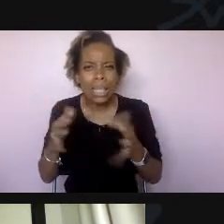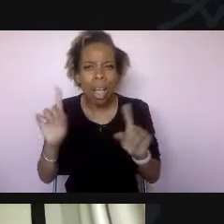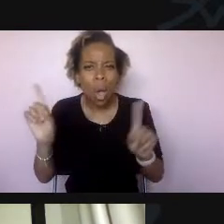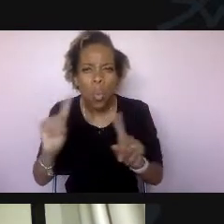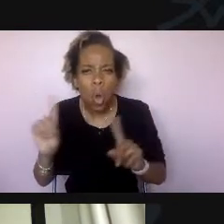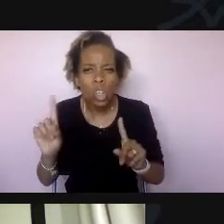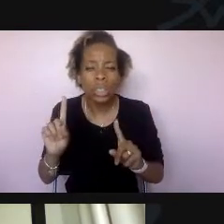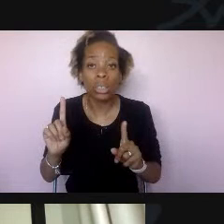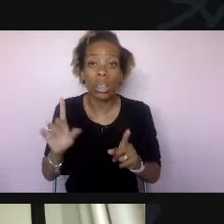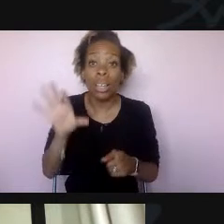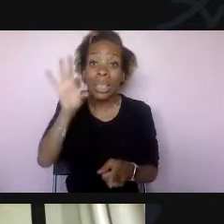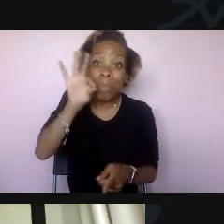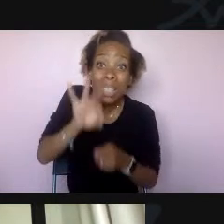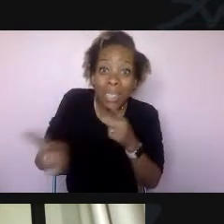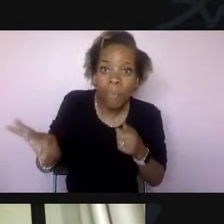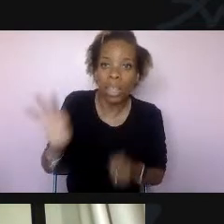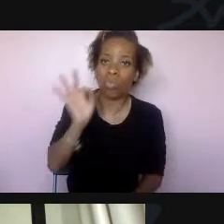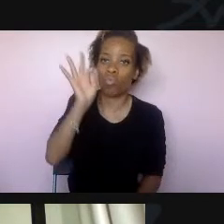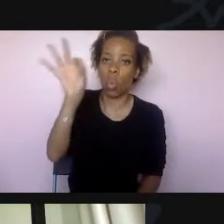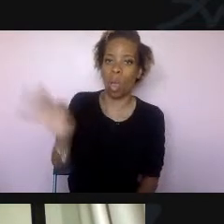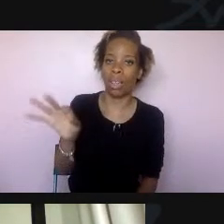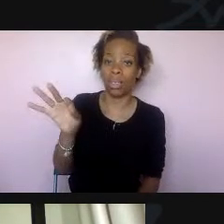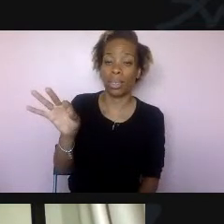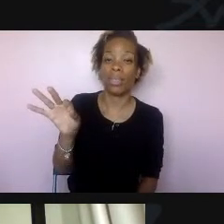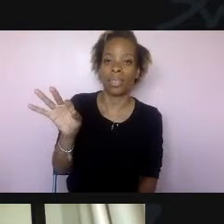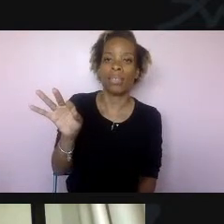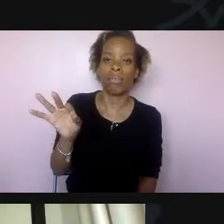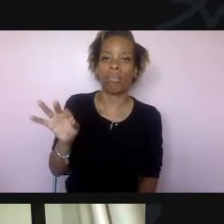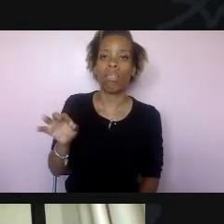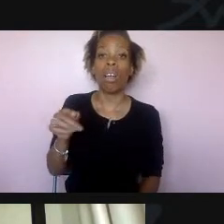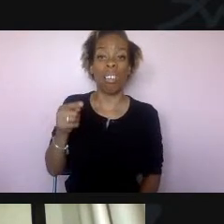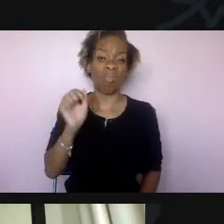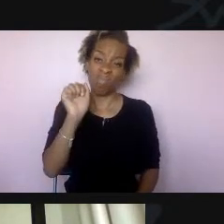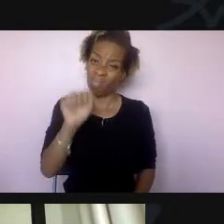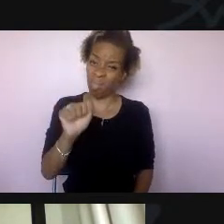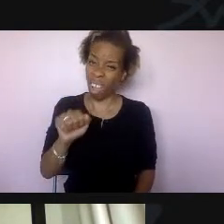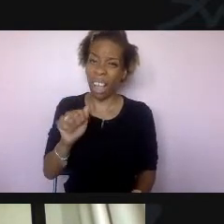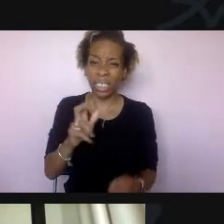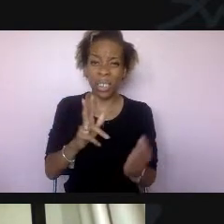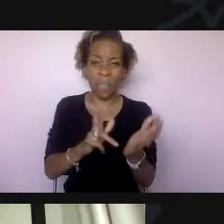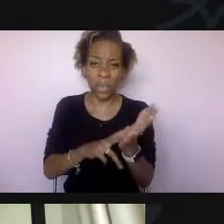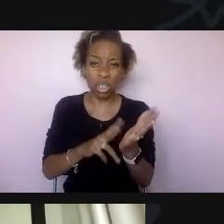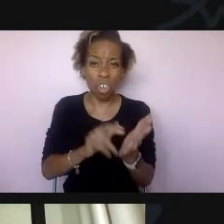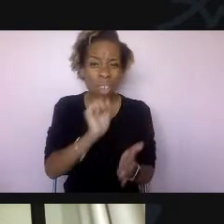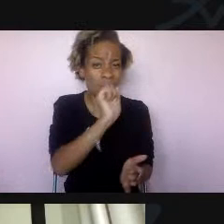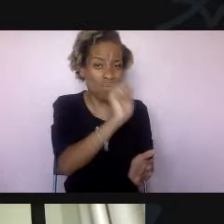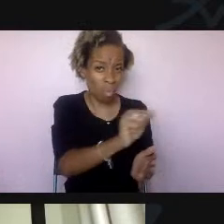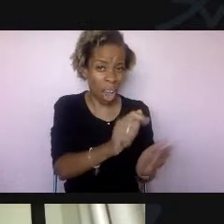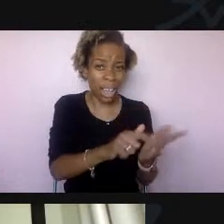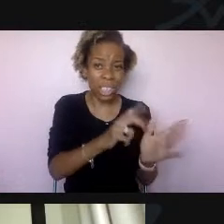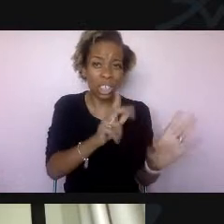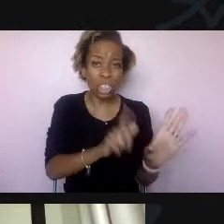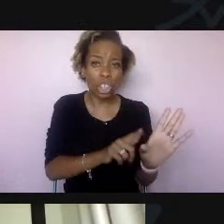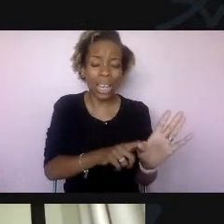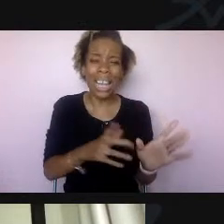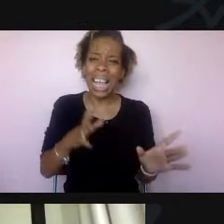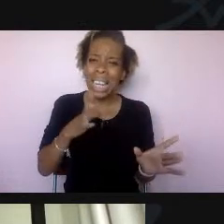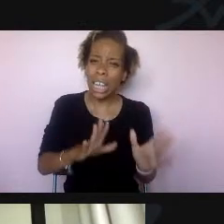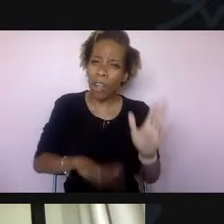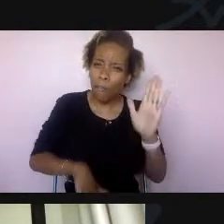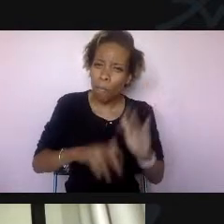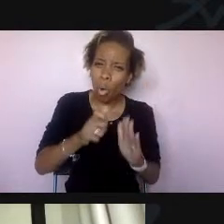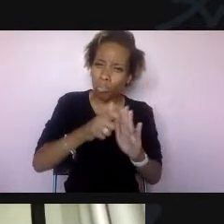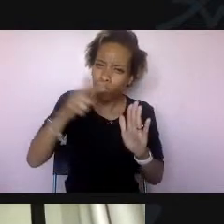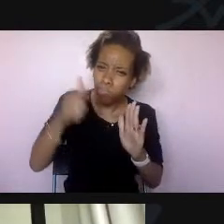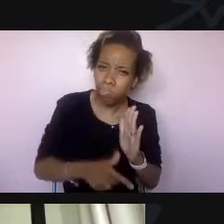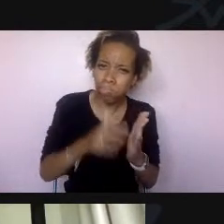employers. And I think that some of those, addressing some of those points that Victoria and Jenny have spoken about the need for really granular data